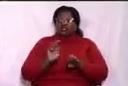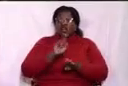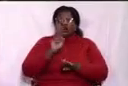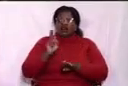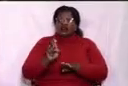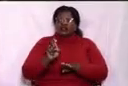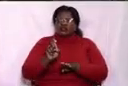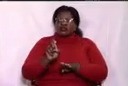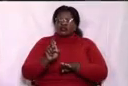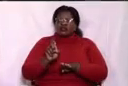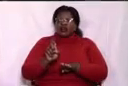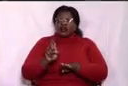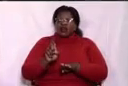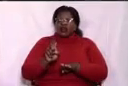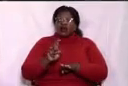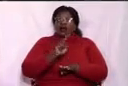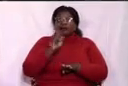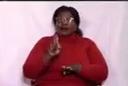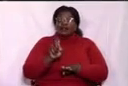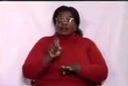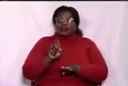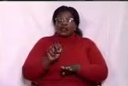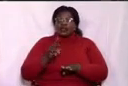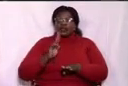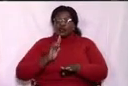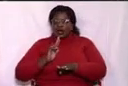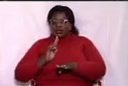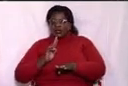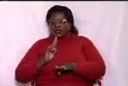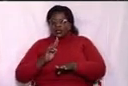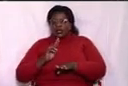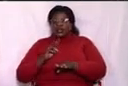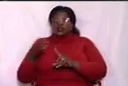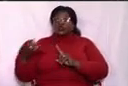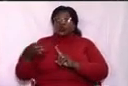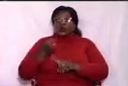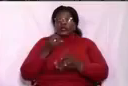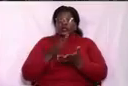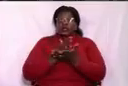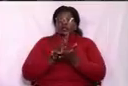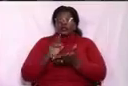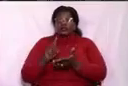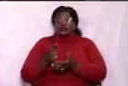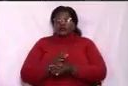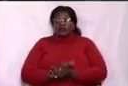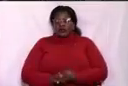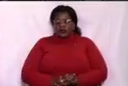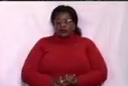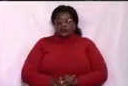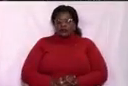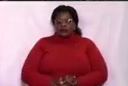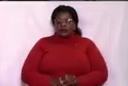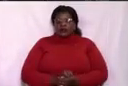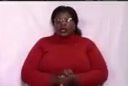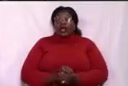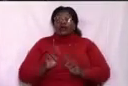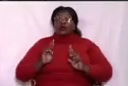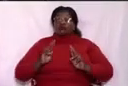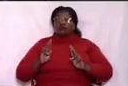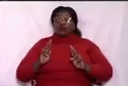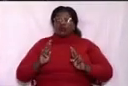a prize giveaway. So stay tuned. I hope you listened attentively,